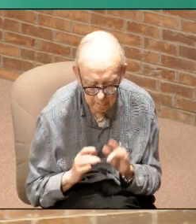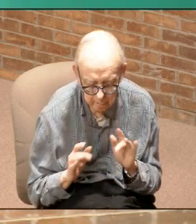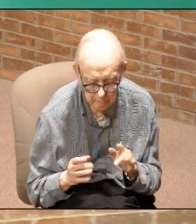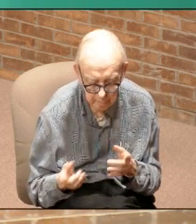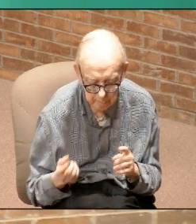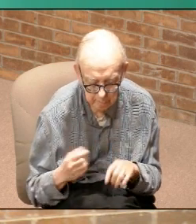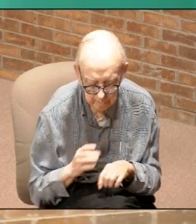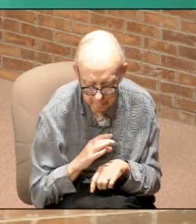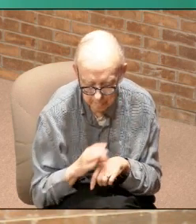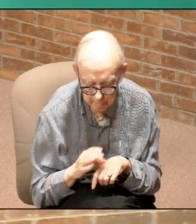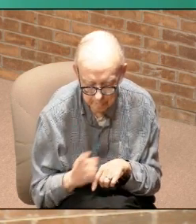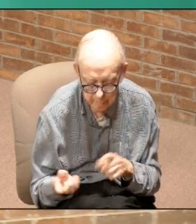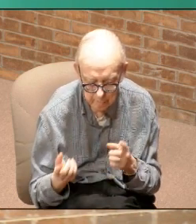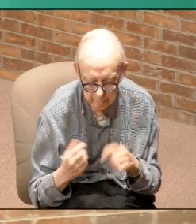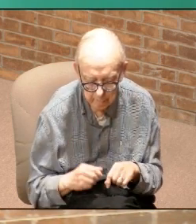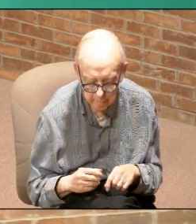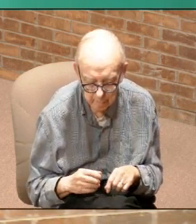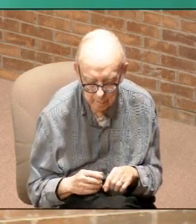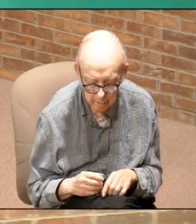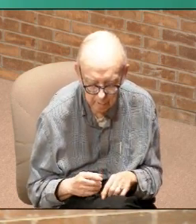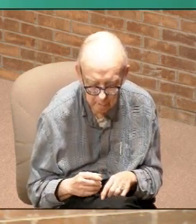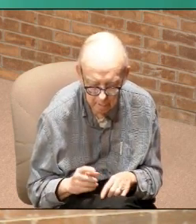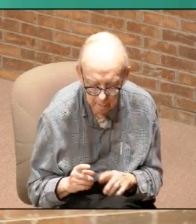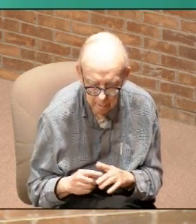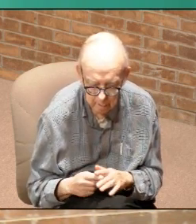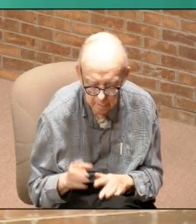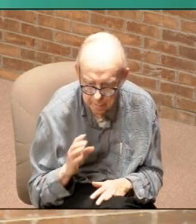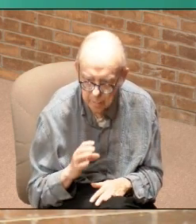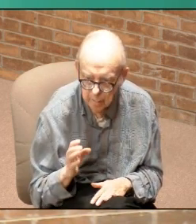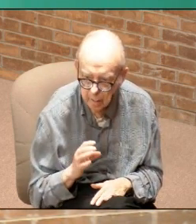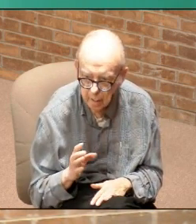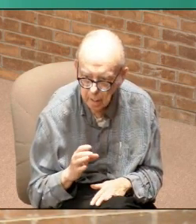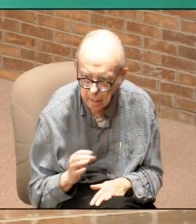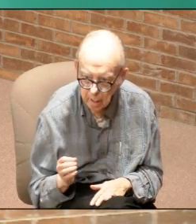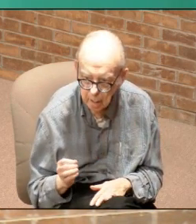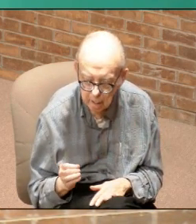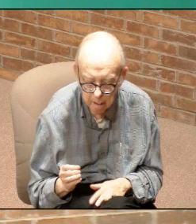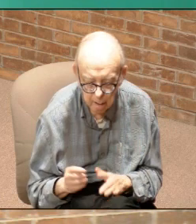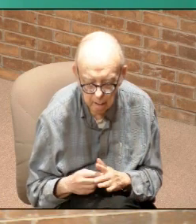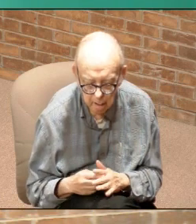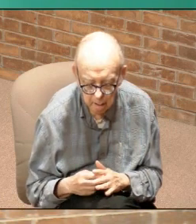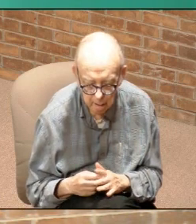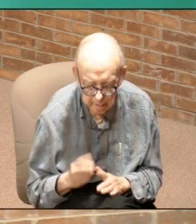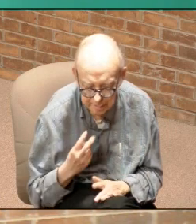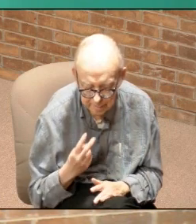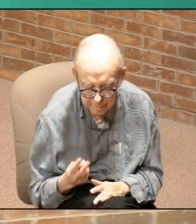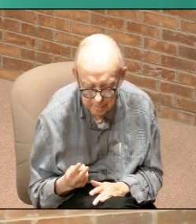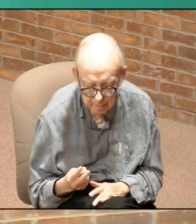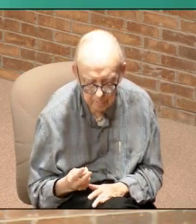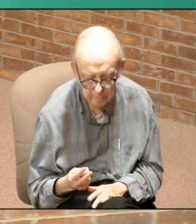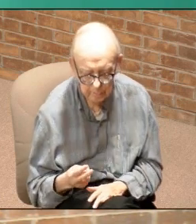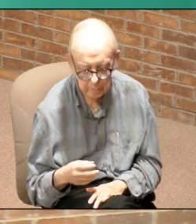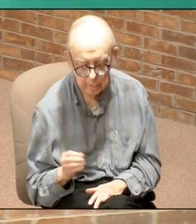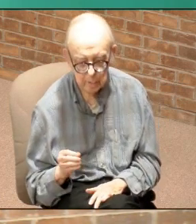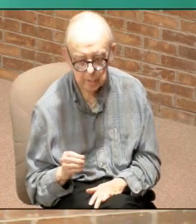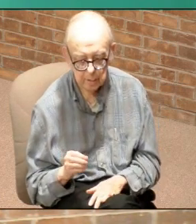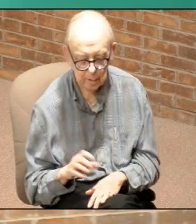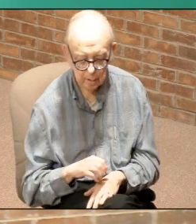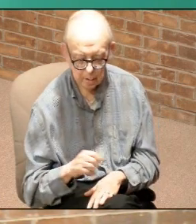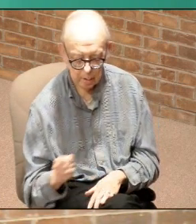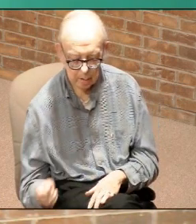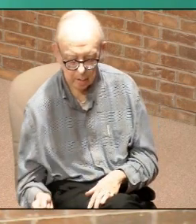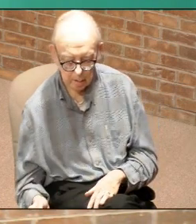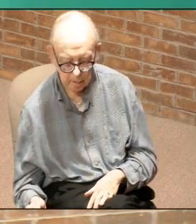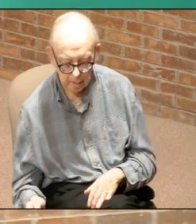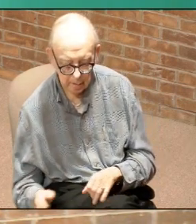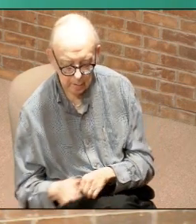everything in there and i took started looking around and i started really looking to see and i took this off and it was